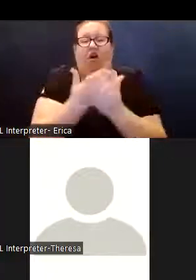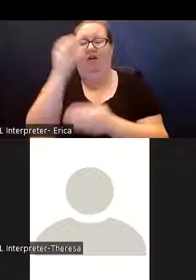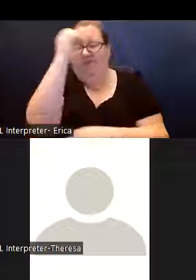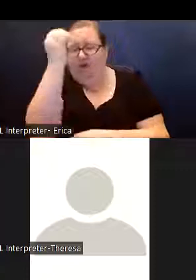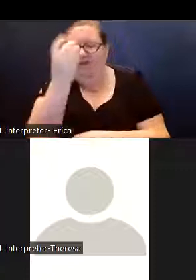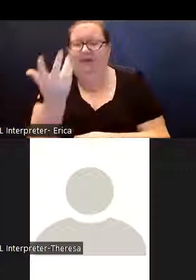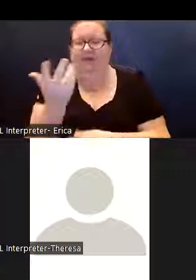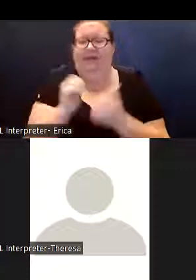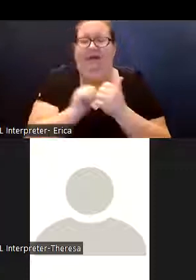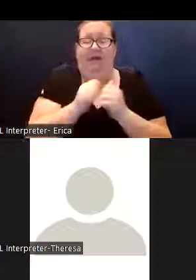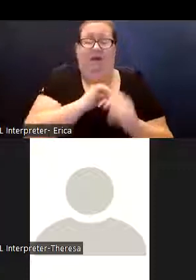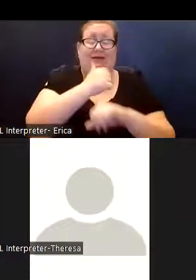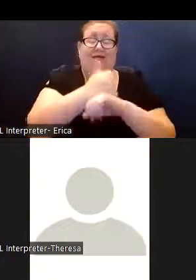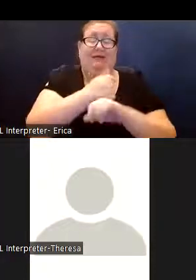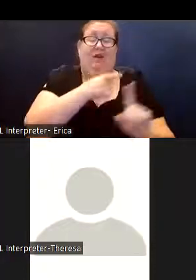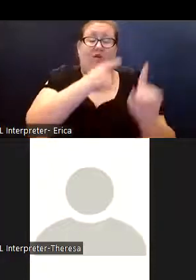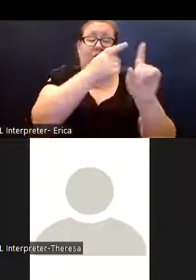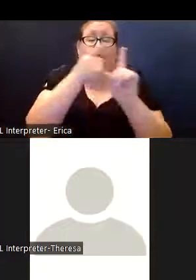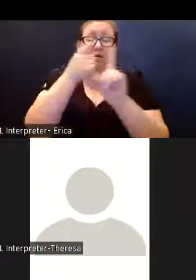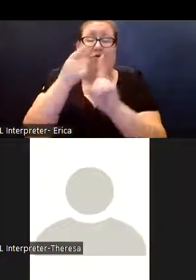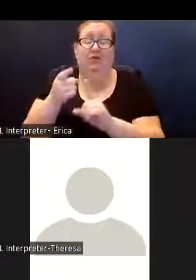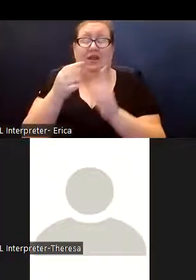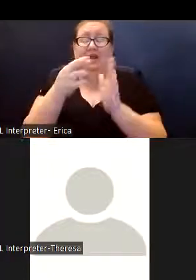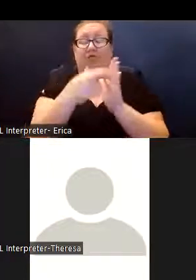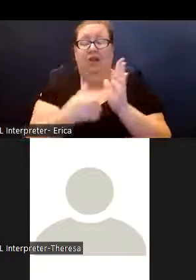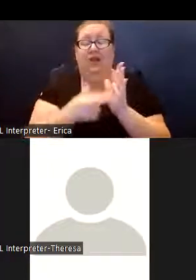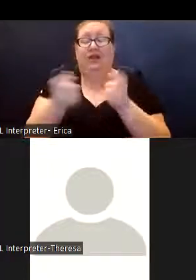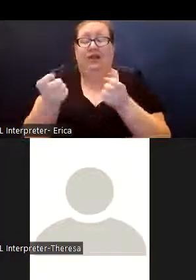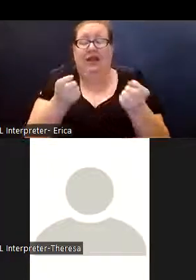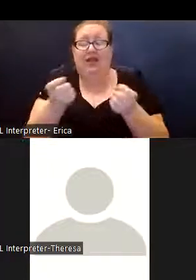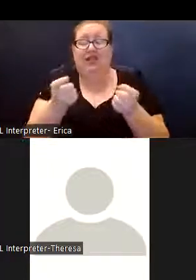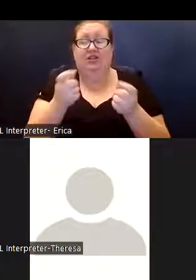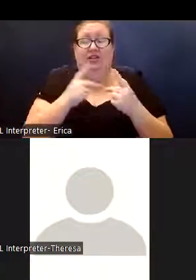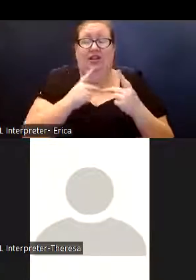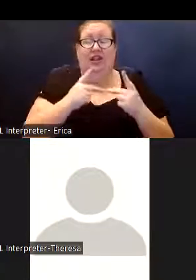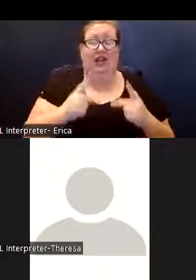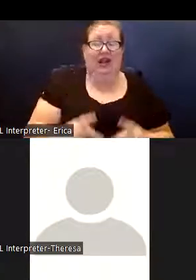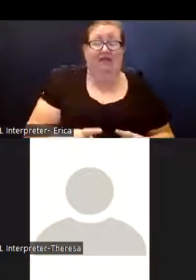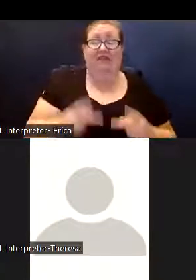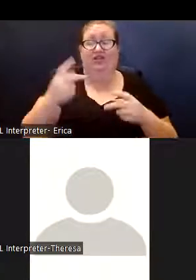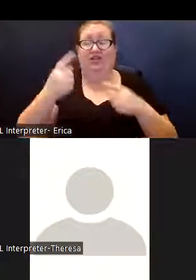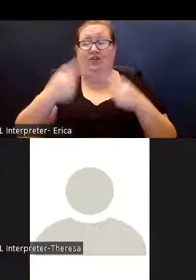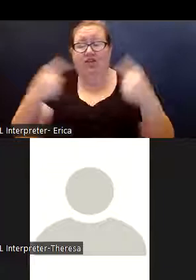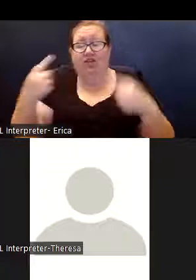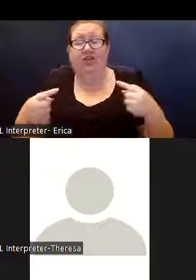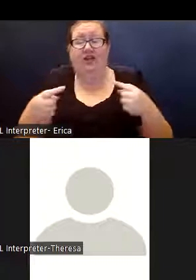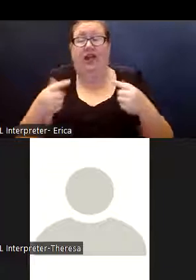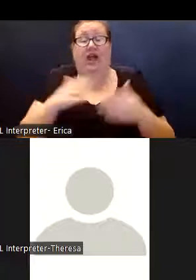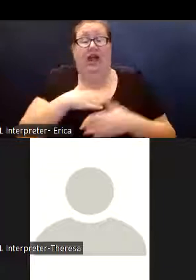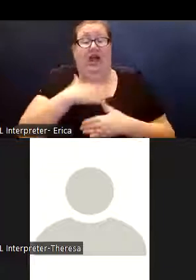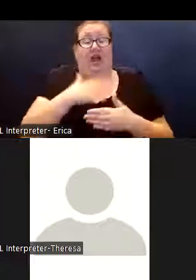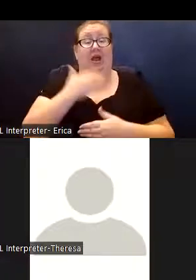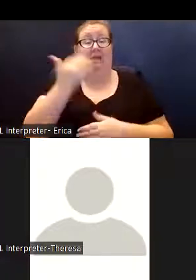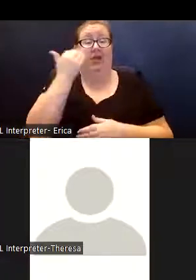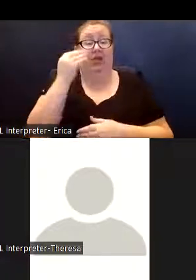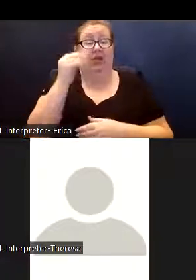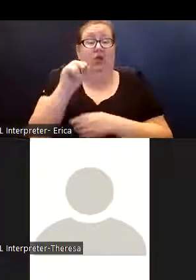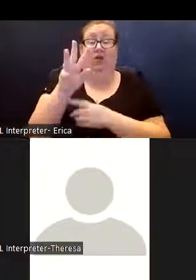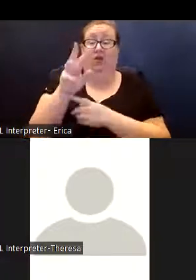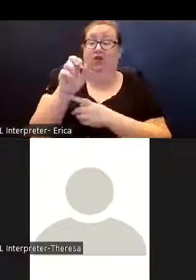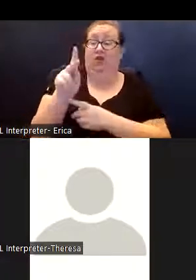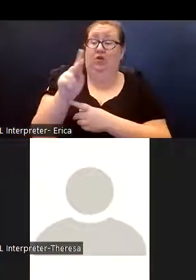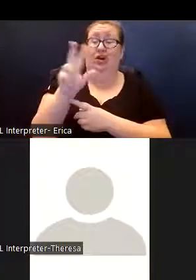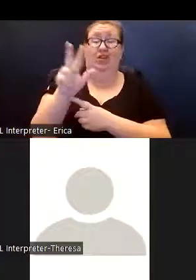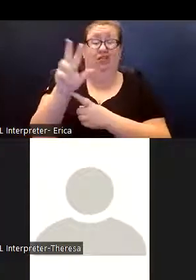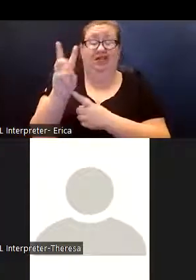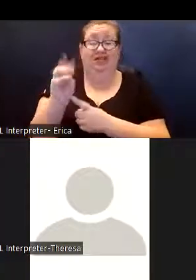we set goals and we set regulations for the physical growth of our city. And we're happy to know that with Newark 360, we're